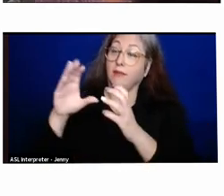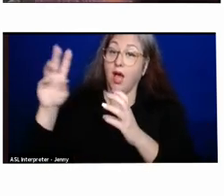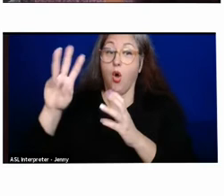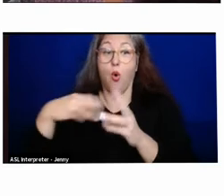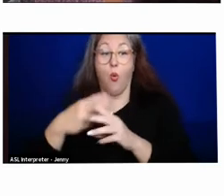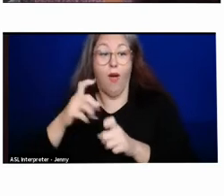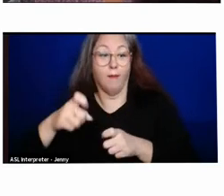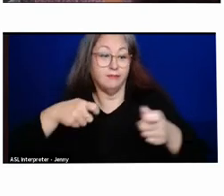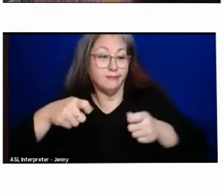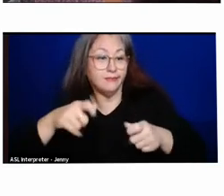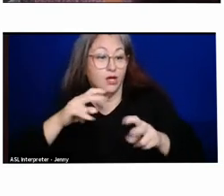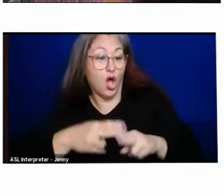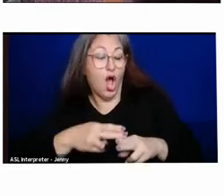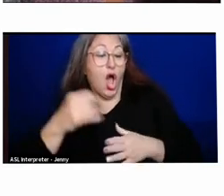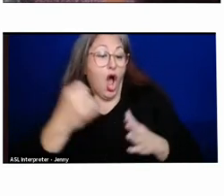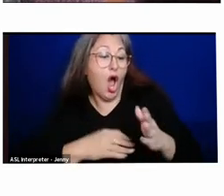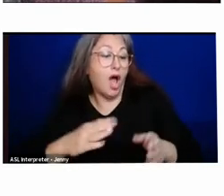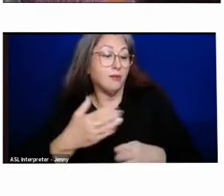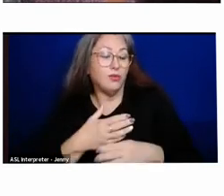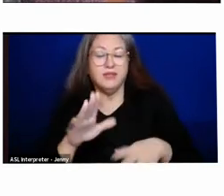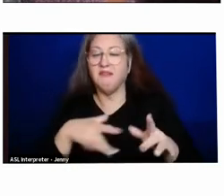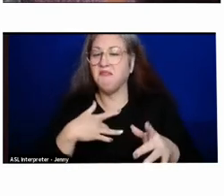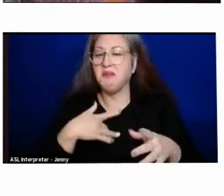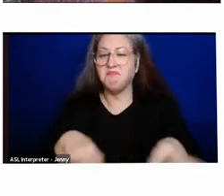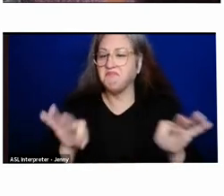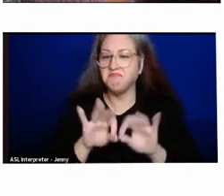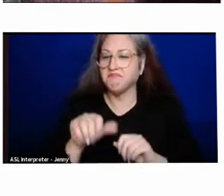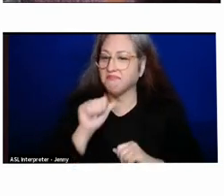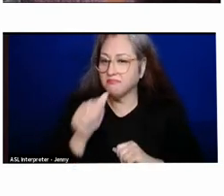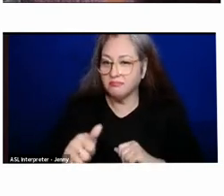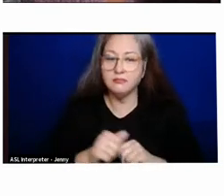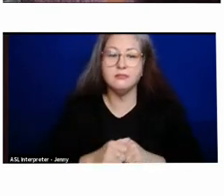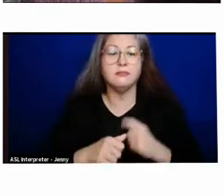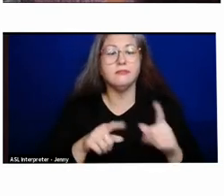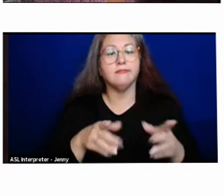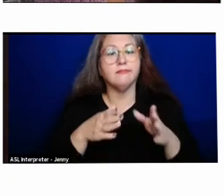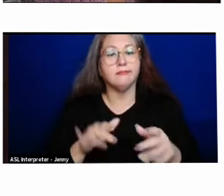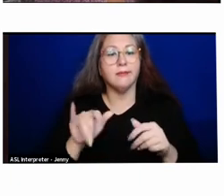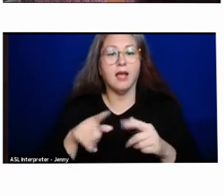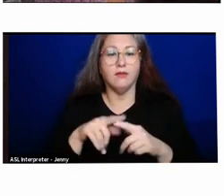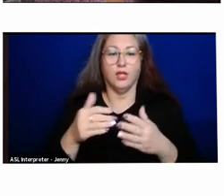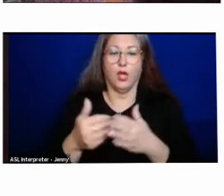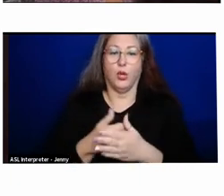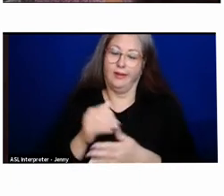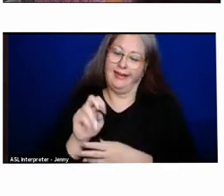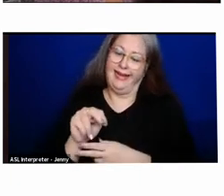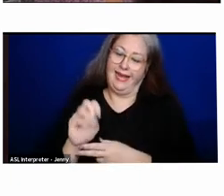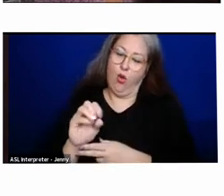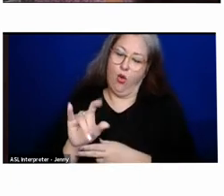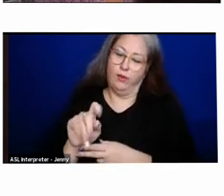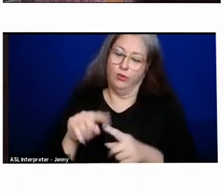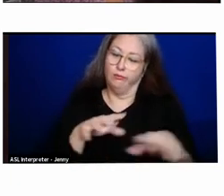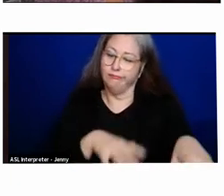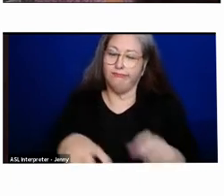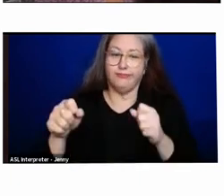essential, such as art and music. Basically, it was a lever for neocolonialism to take root. The stated intention of